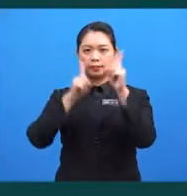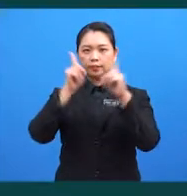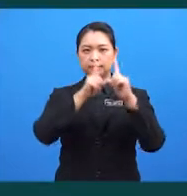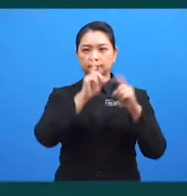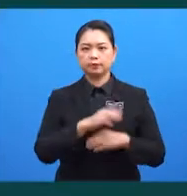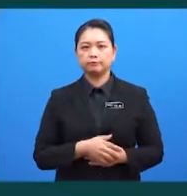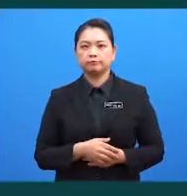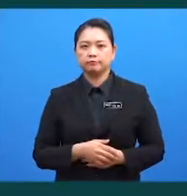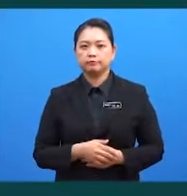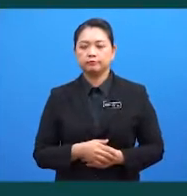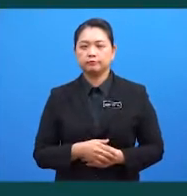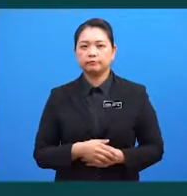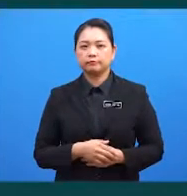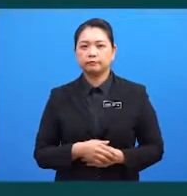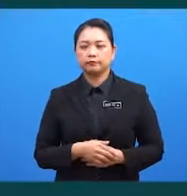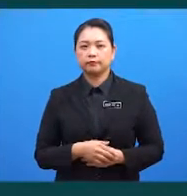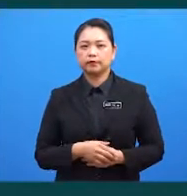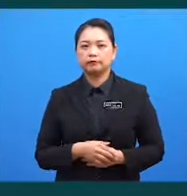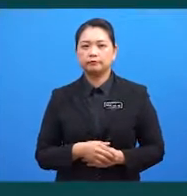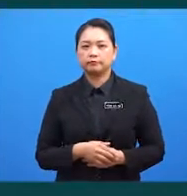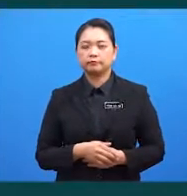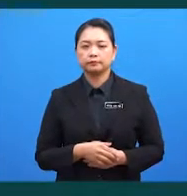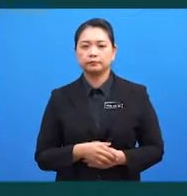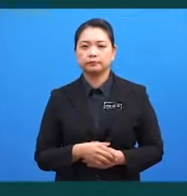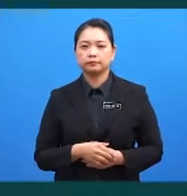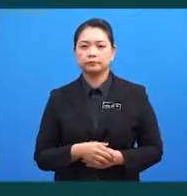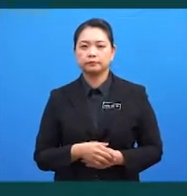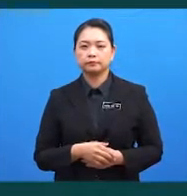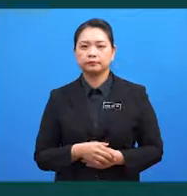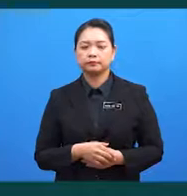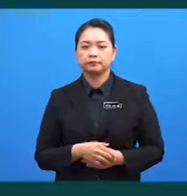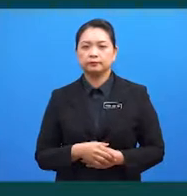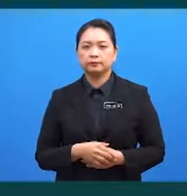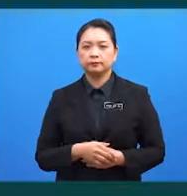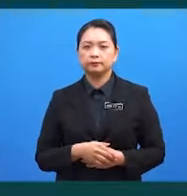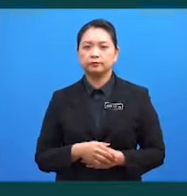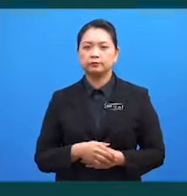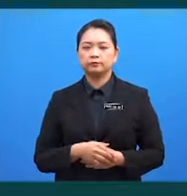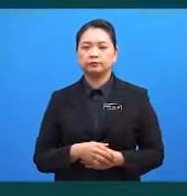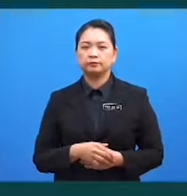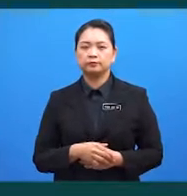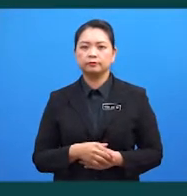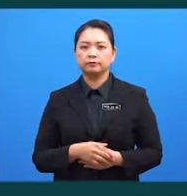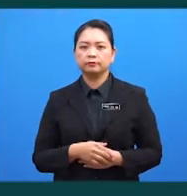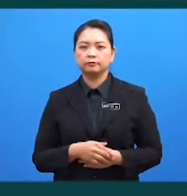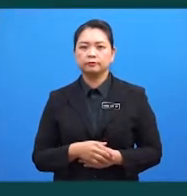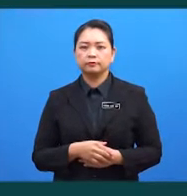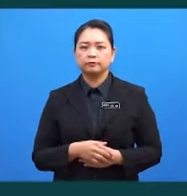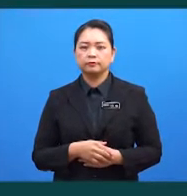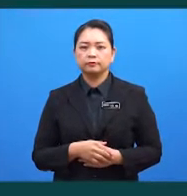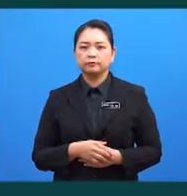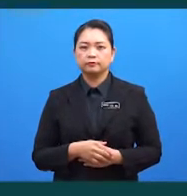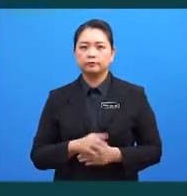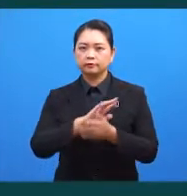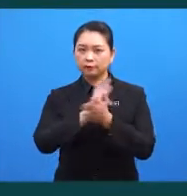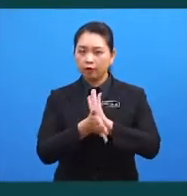Arab nomads. They move from one place to another rather than living in one place all of the time.